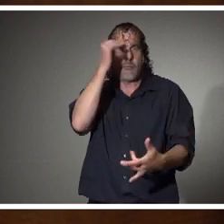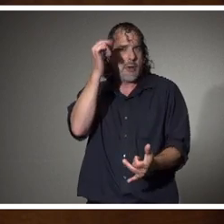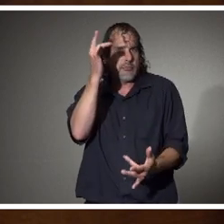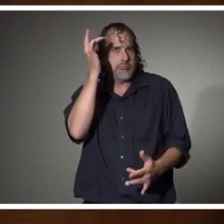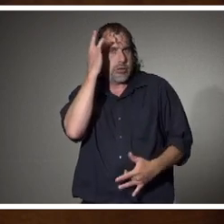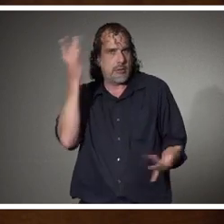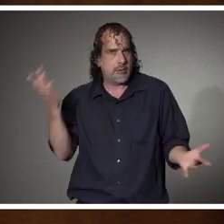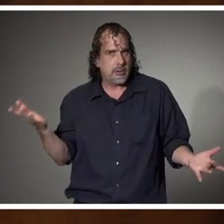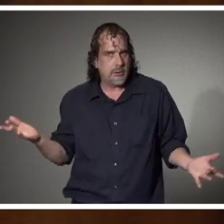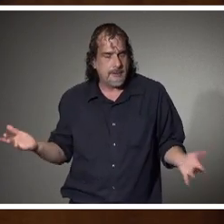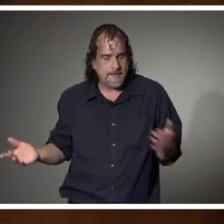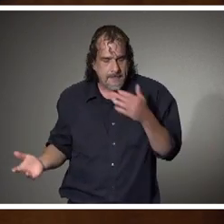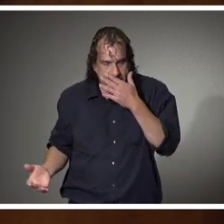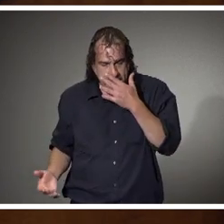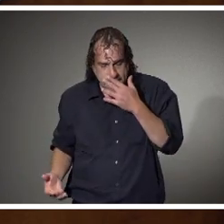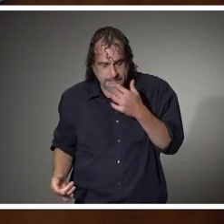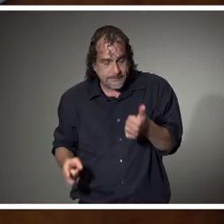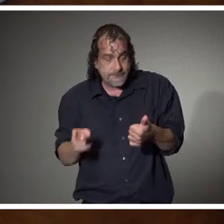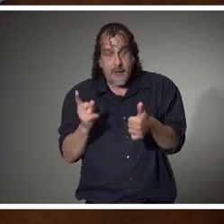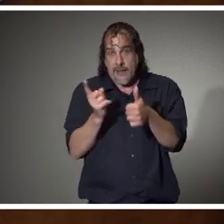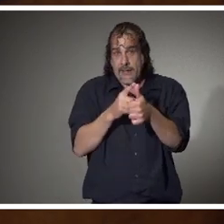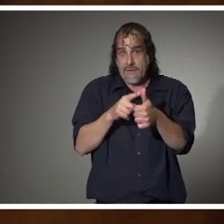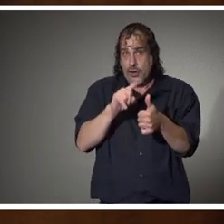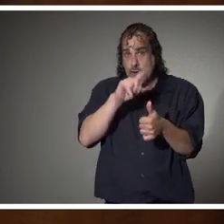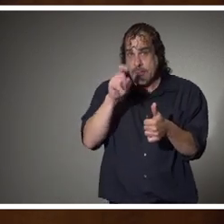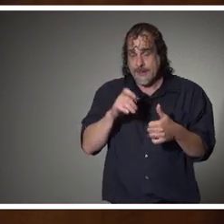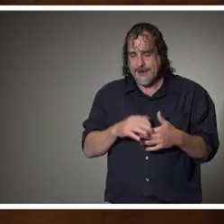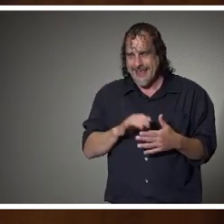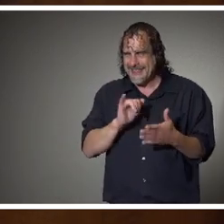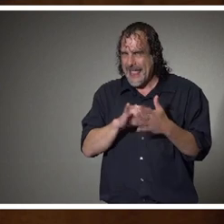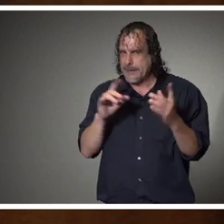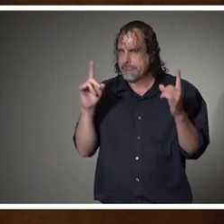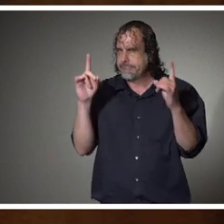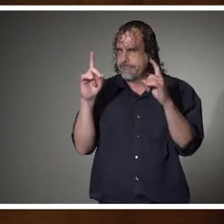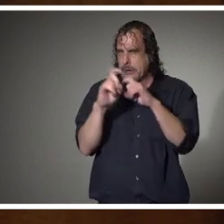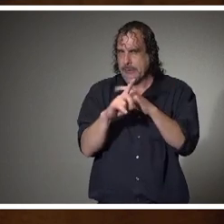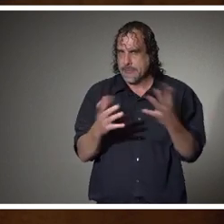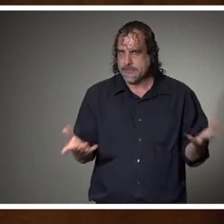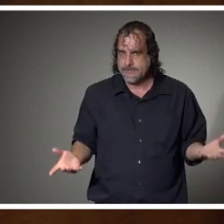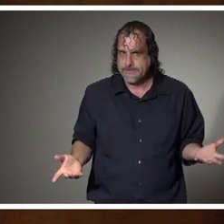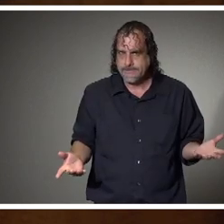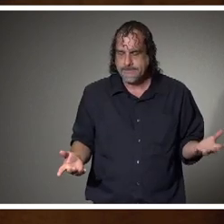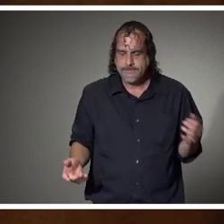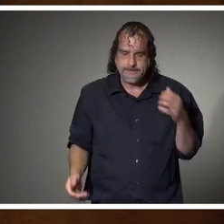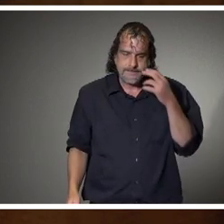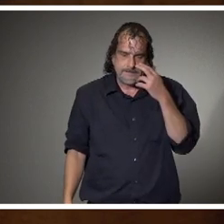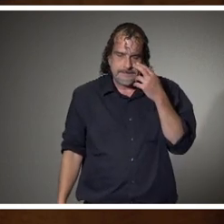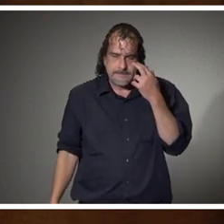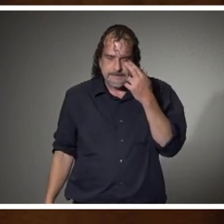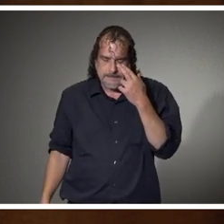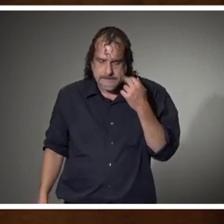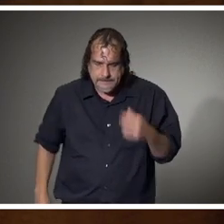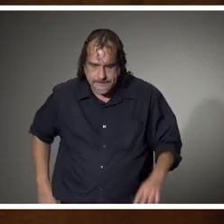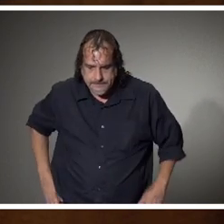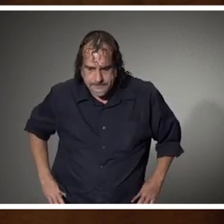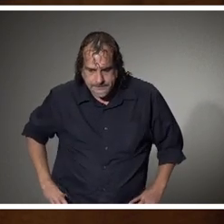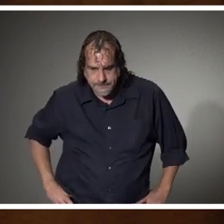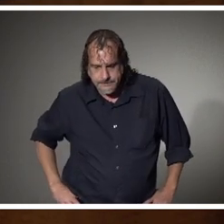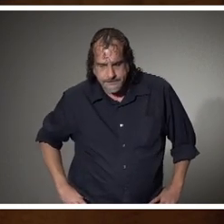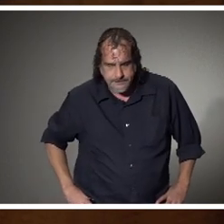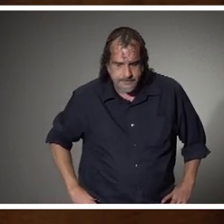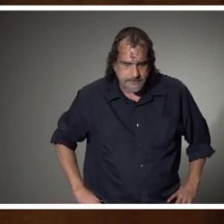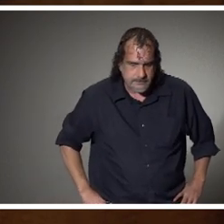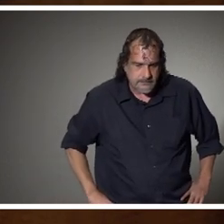protection. With respect to the first question, it's a little bit more complicated than the first one because of the fact